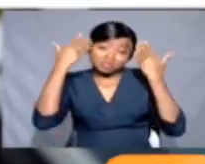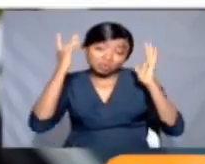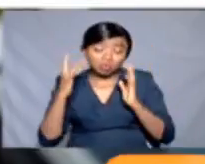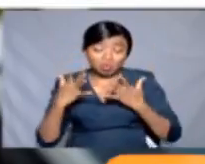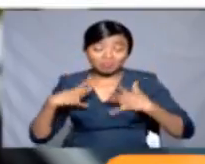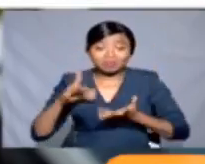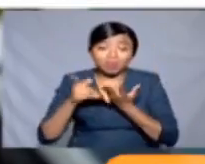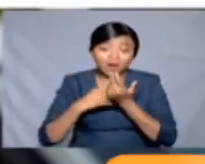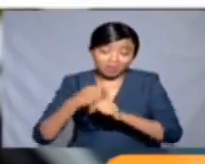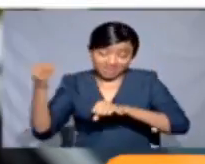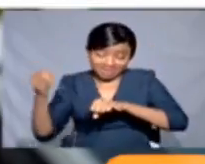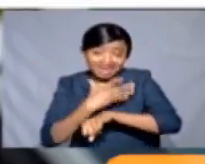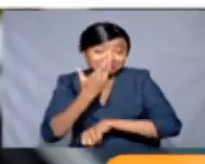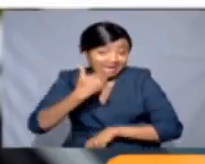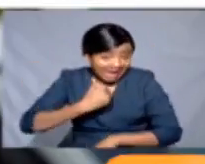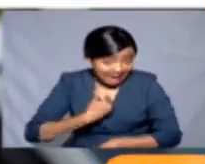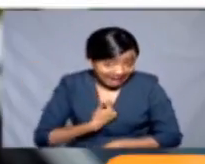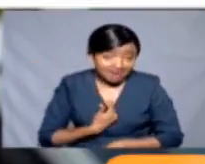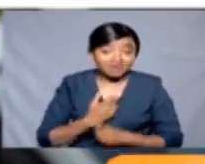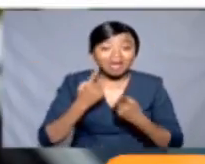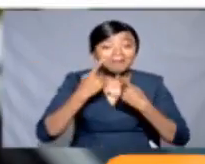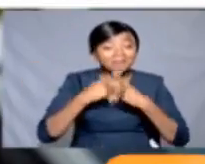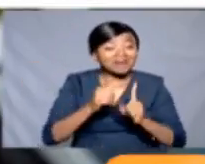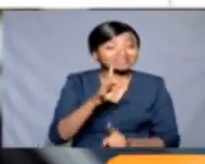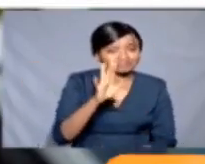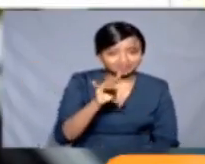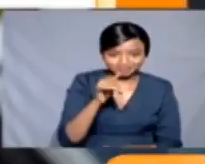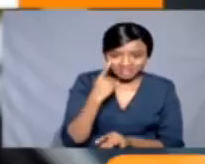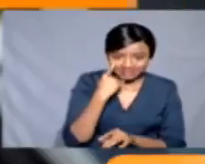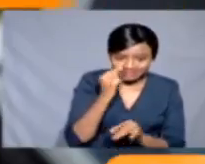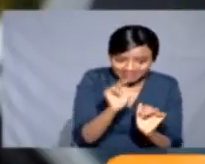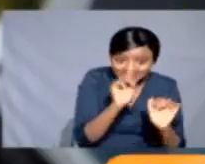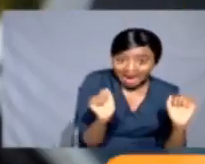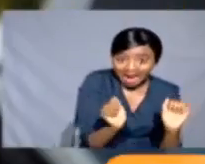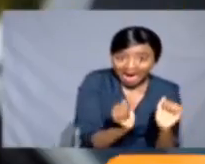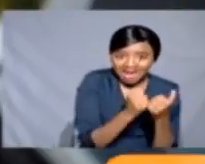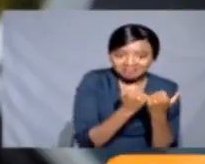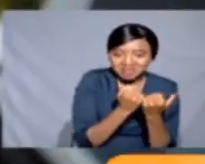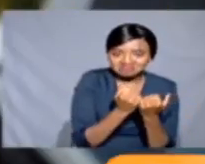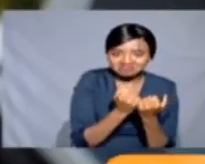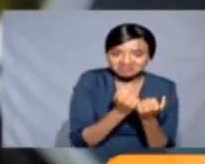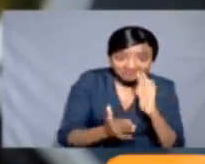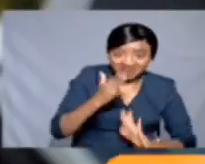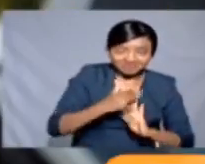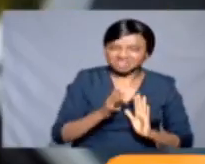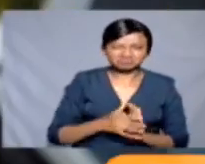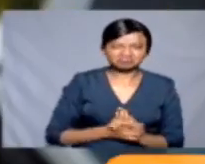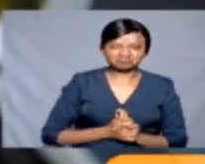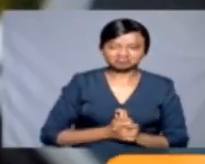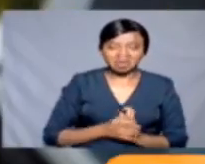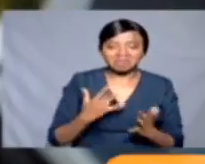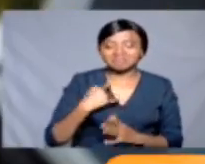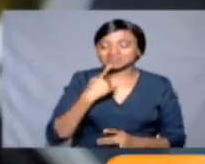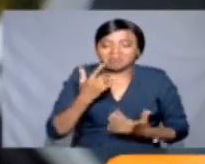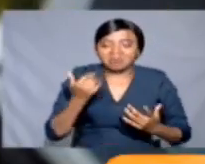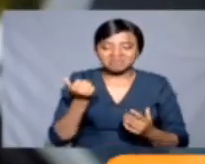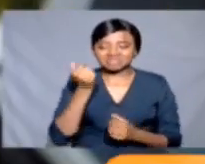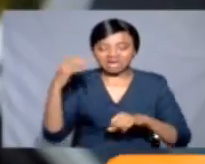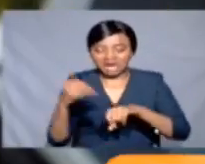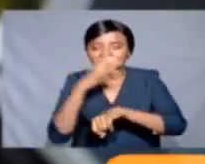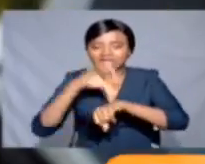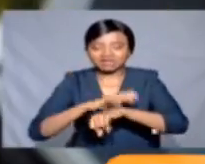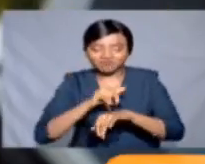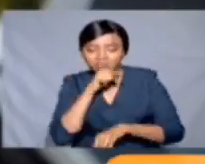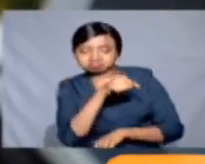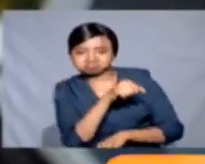that situation, but since this is not doesn't come in overnight, so you cannot necessarily say I got sick and I got cancer from this. But